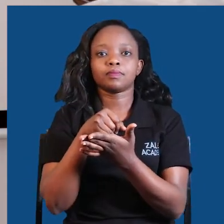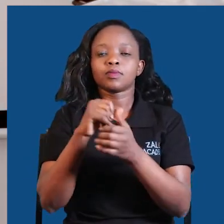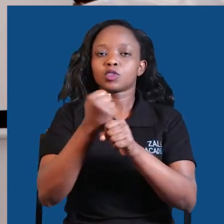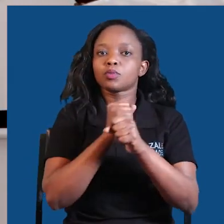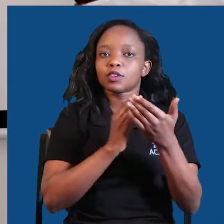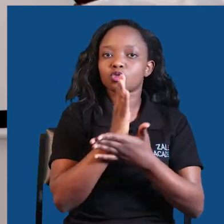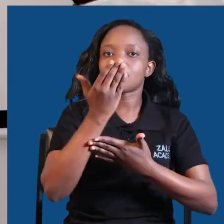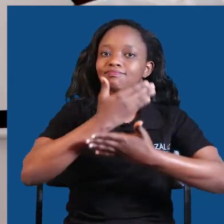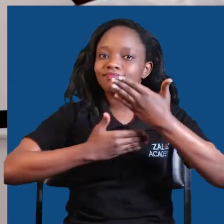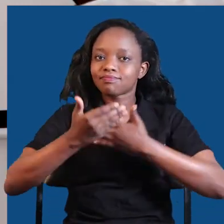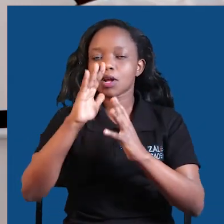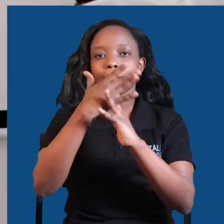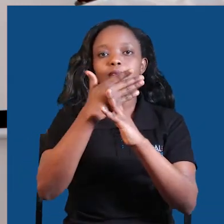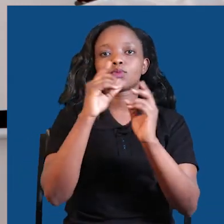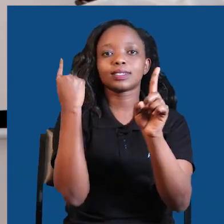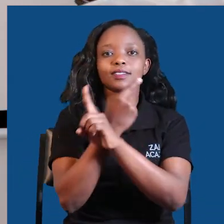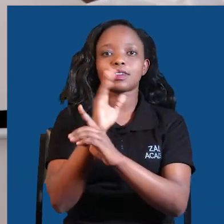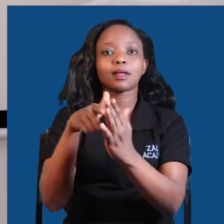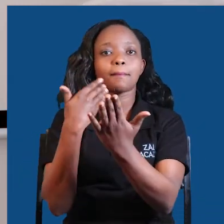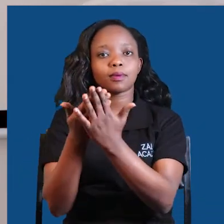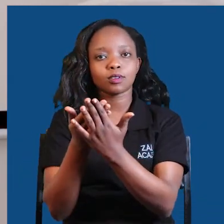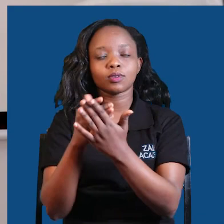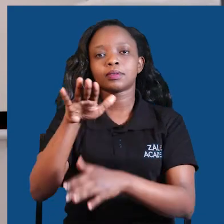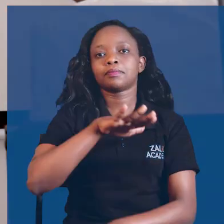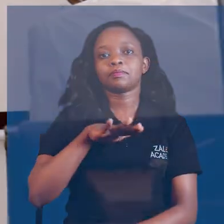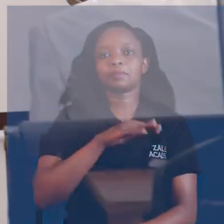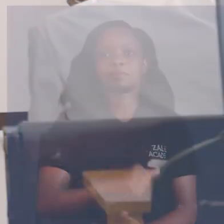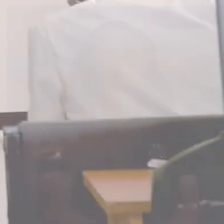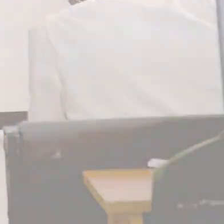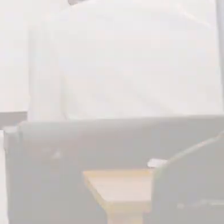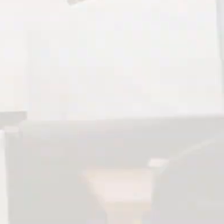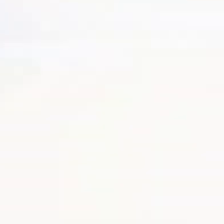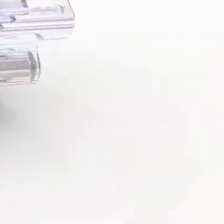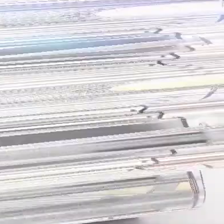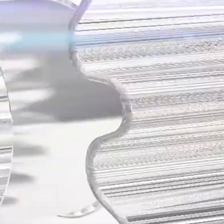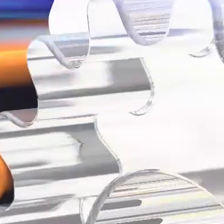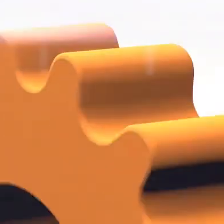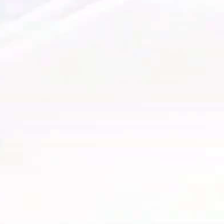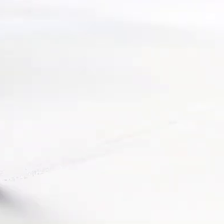there to enable interactions between different applications and platforms.